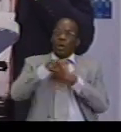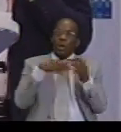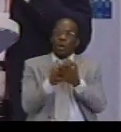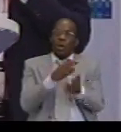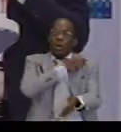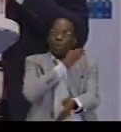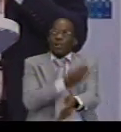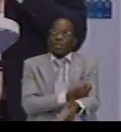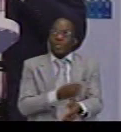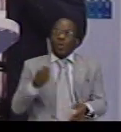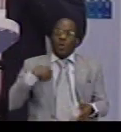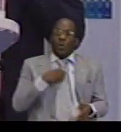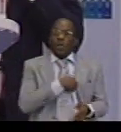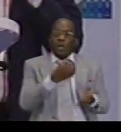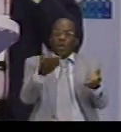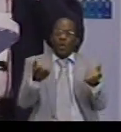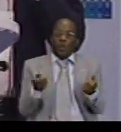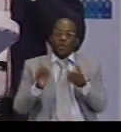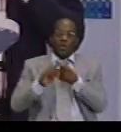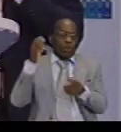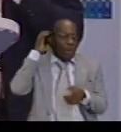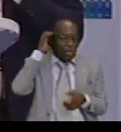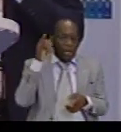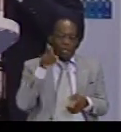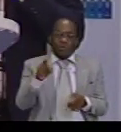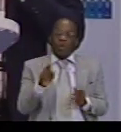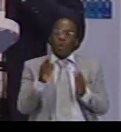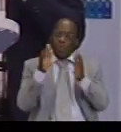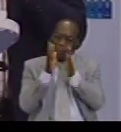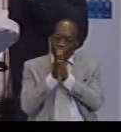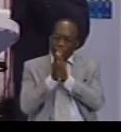you. So let's shout.